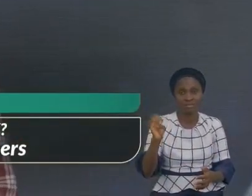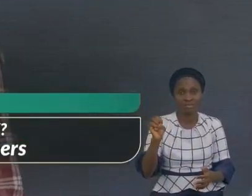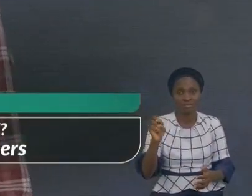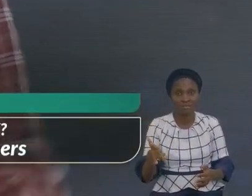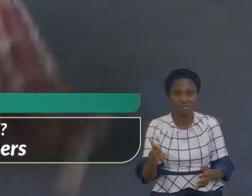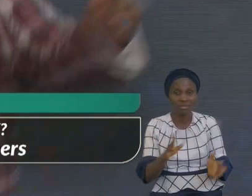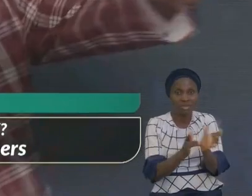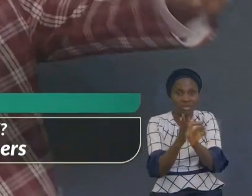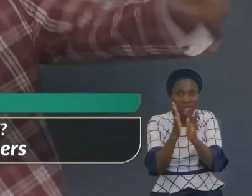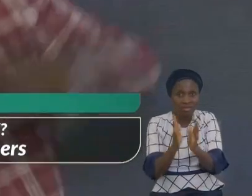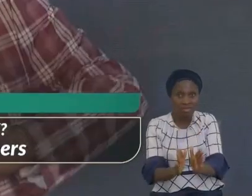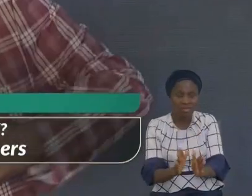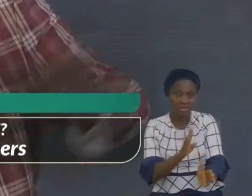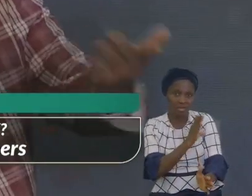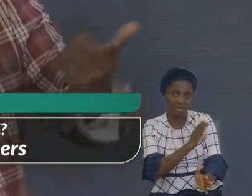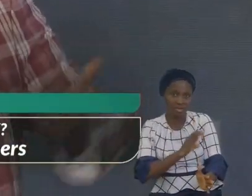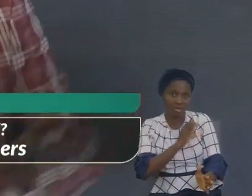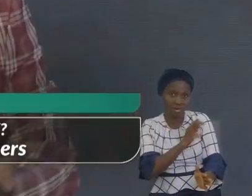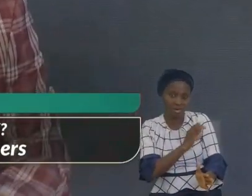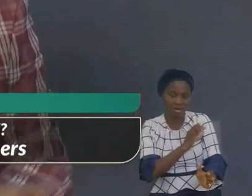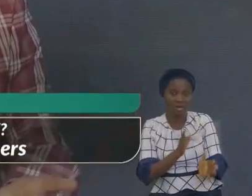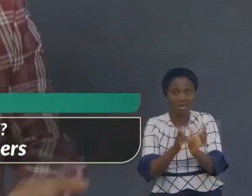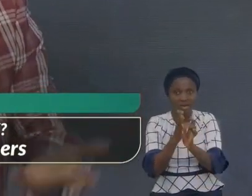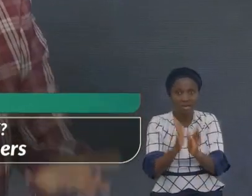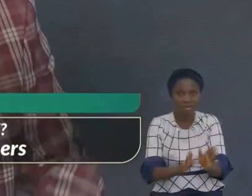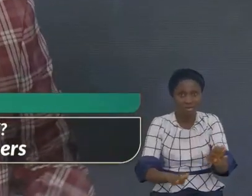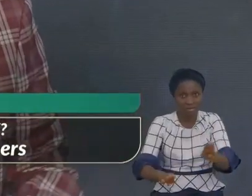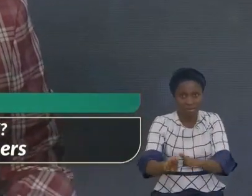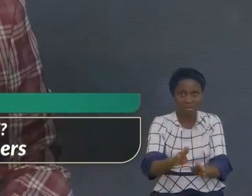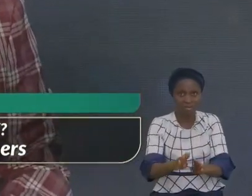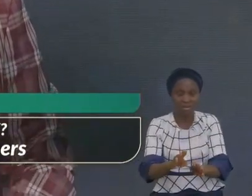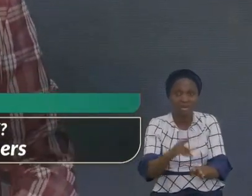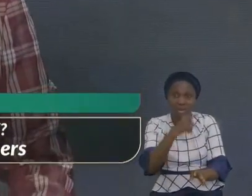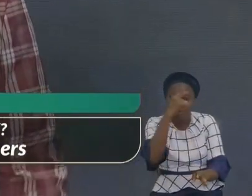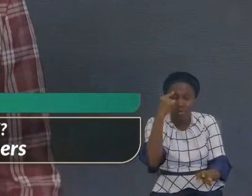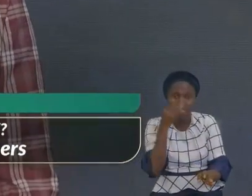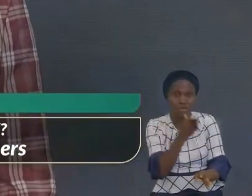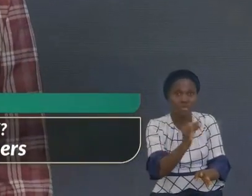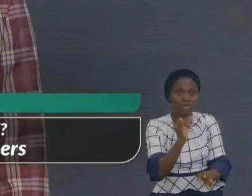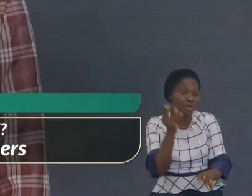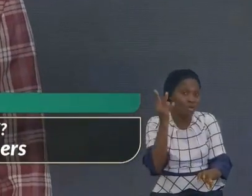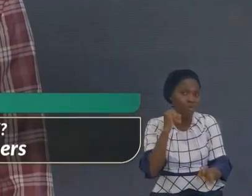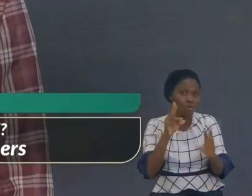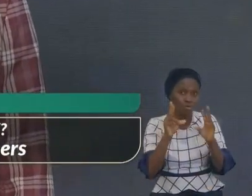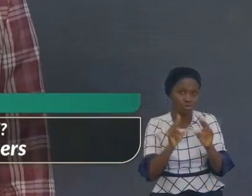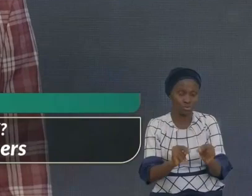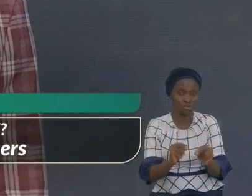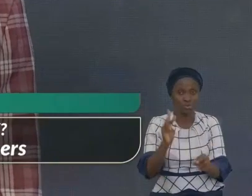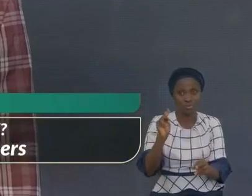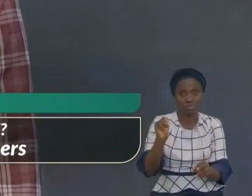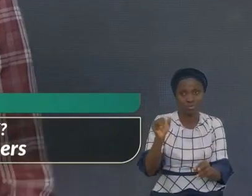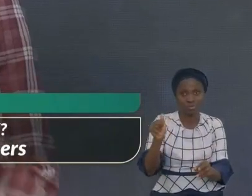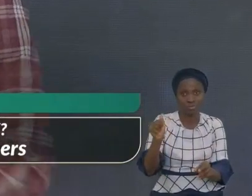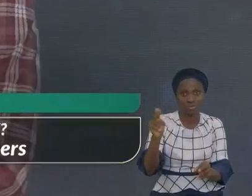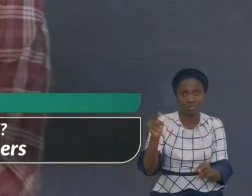manner, the manner, the edge did not move them forward to go up higher.